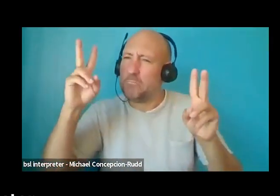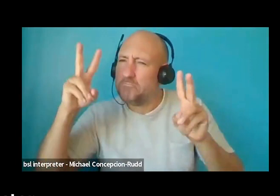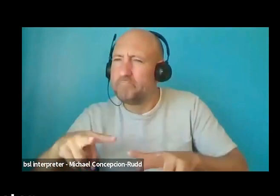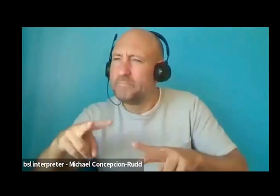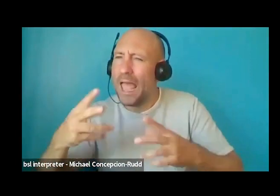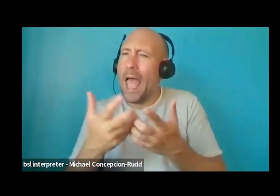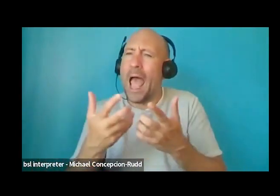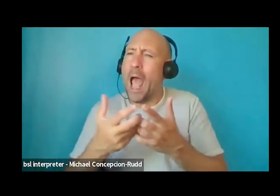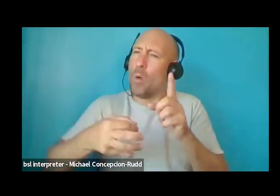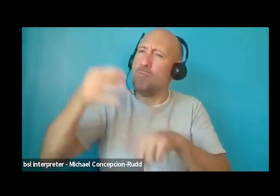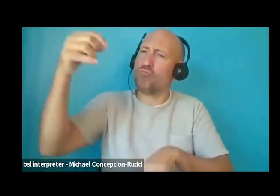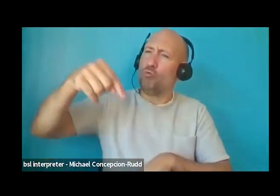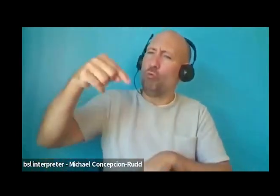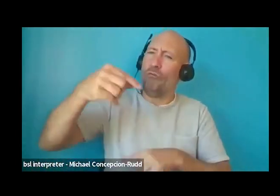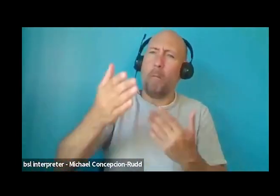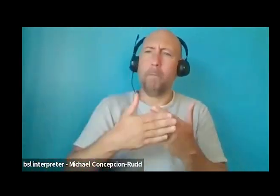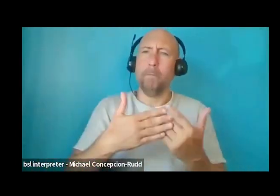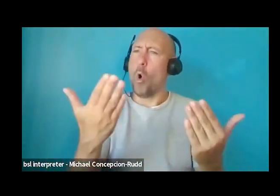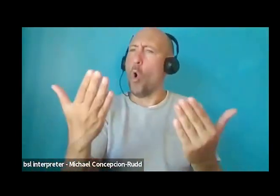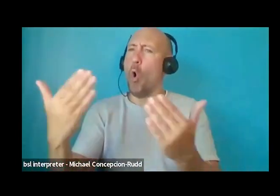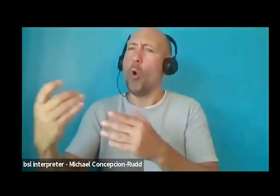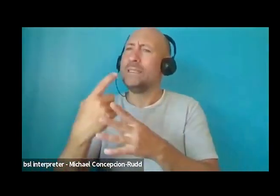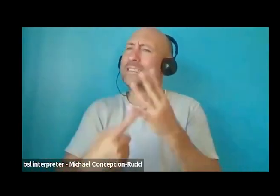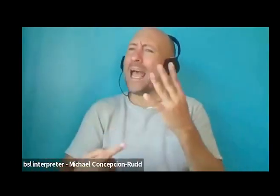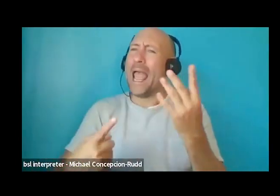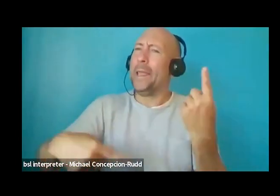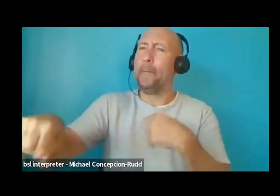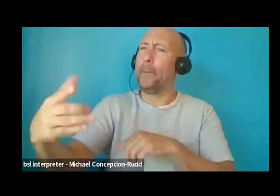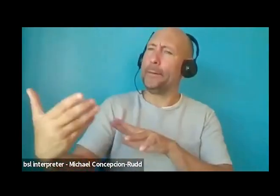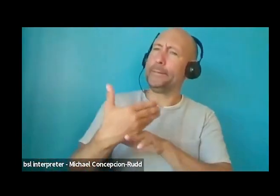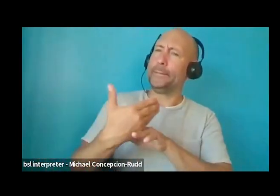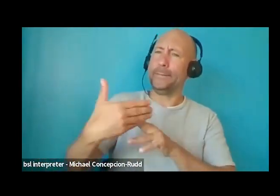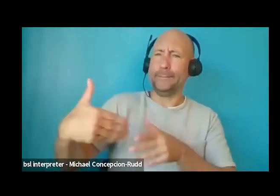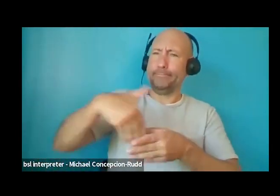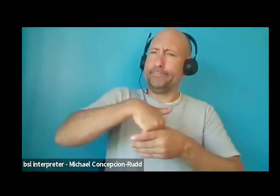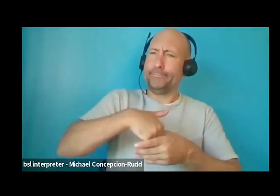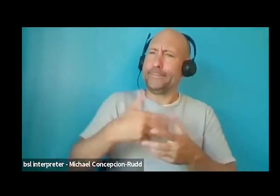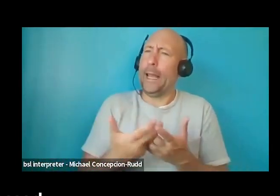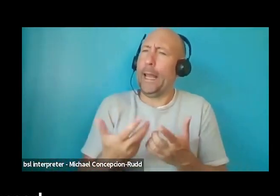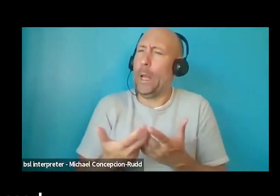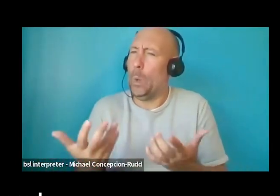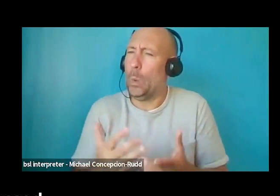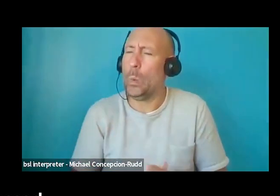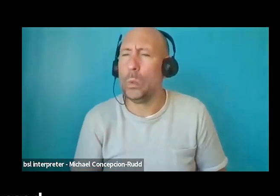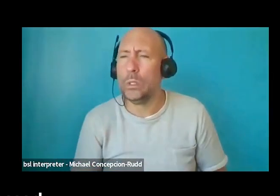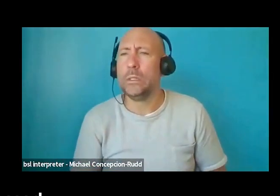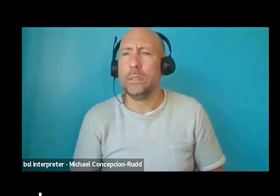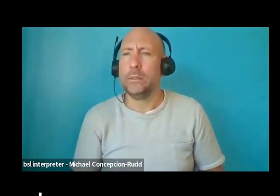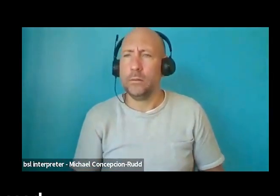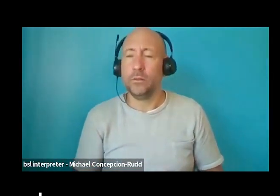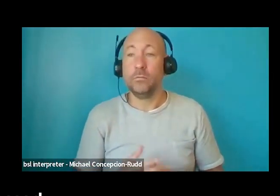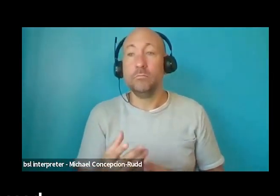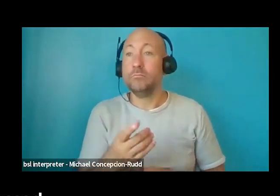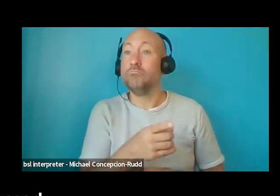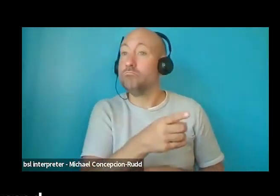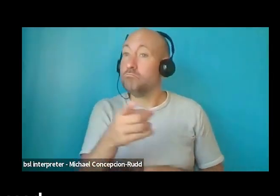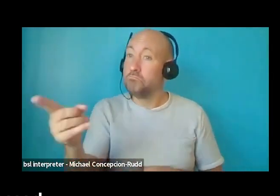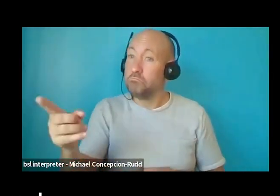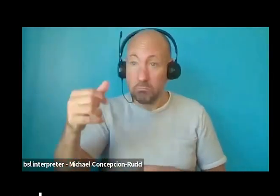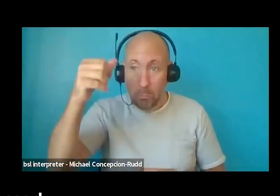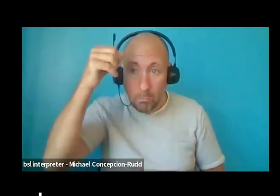more inclusive of disabled people as artists, leaders, and audiences. And some of you may already